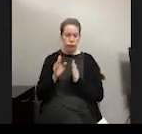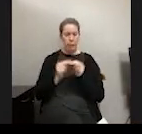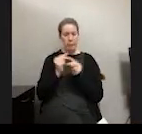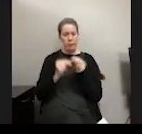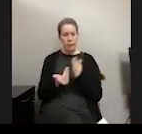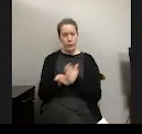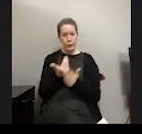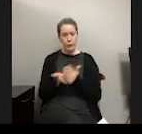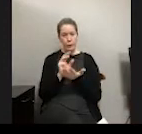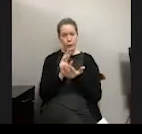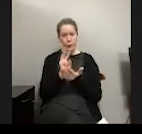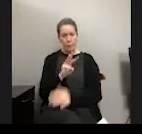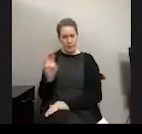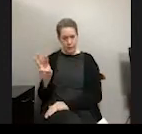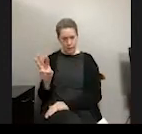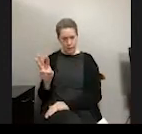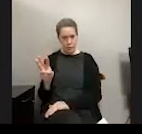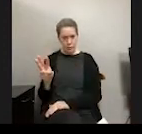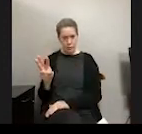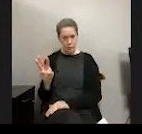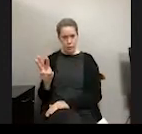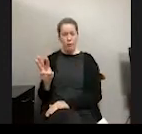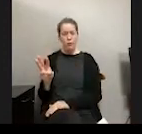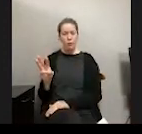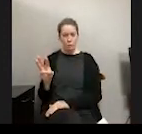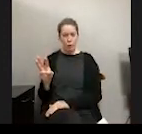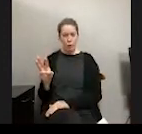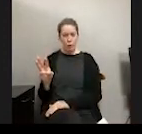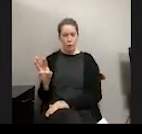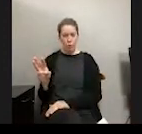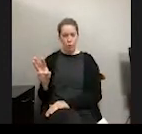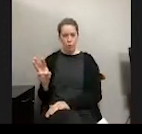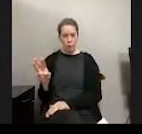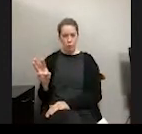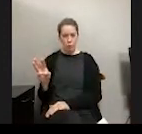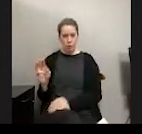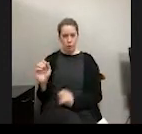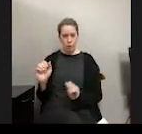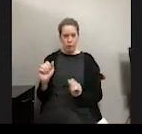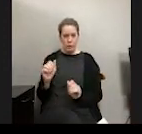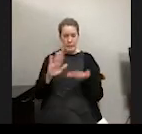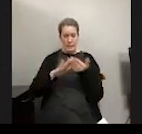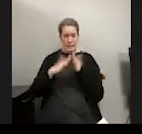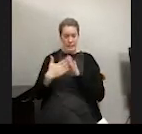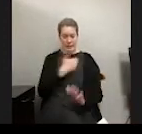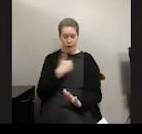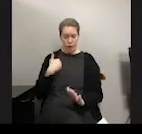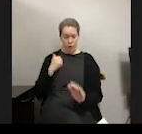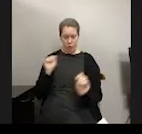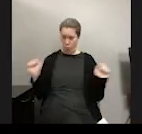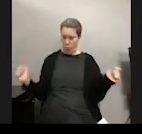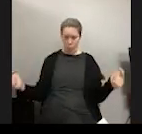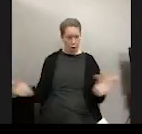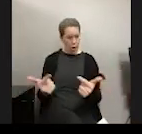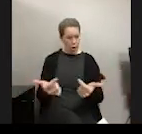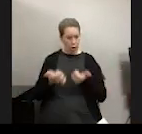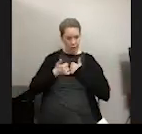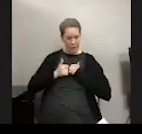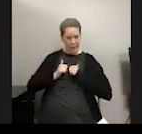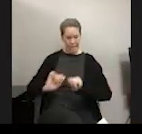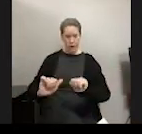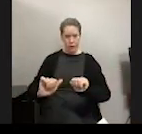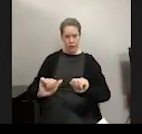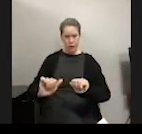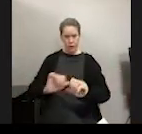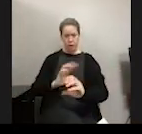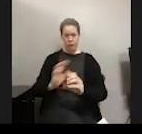for the Year of Public Art in order to consolidate all of the efforts across the city of Toronto. So that's internal. So that's consolidating the maps for city